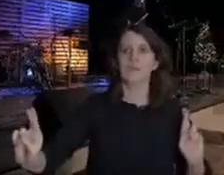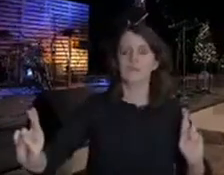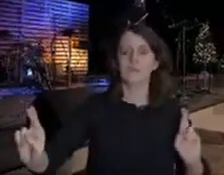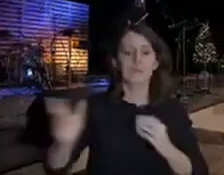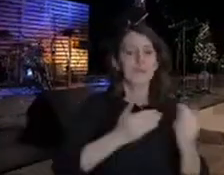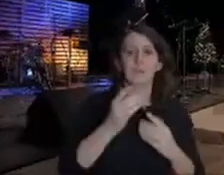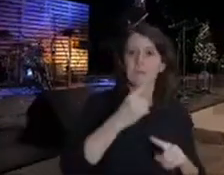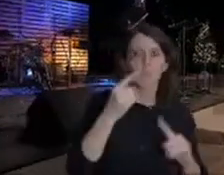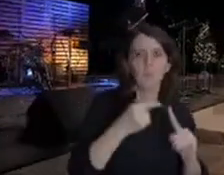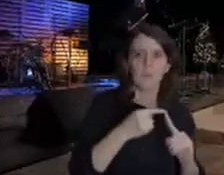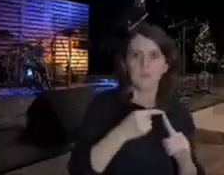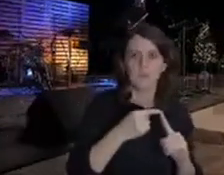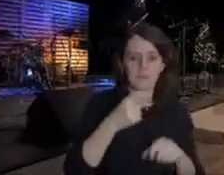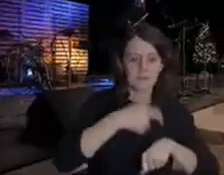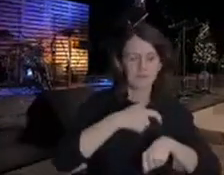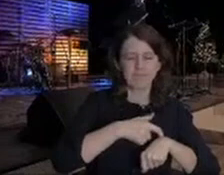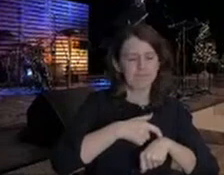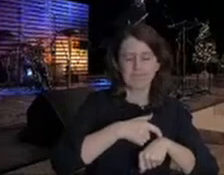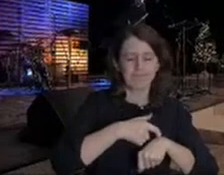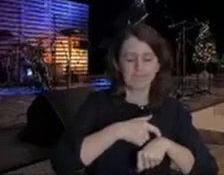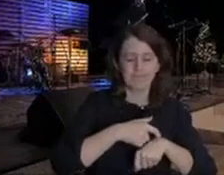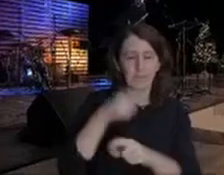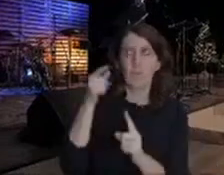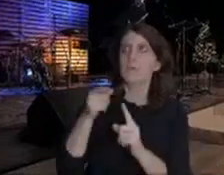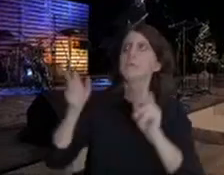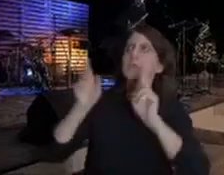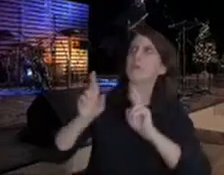Amen. It doesn't matter. It doesn't matter when he's coming.